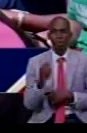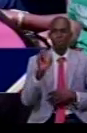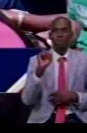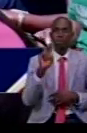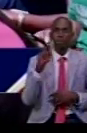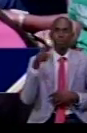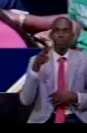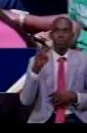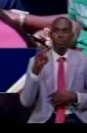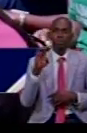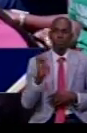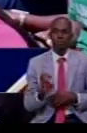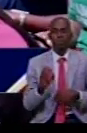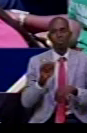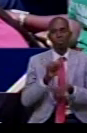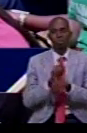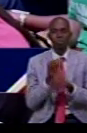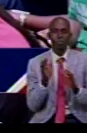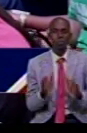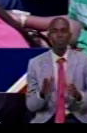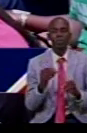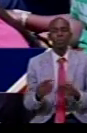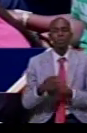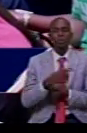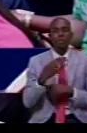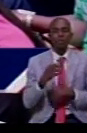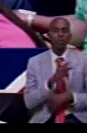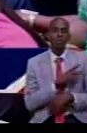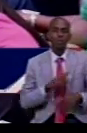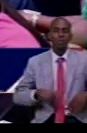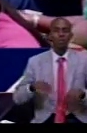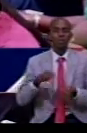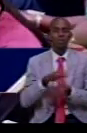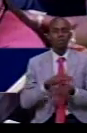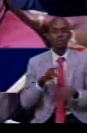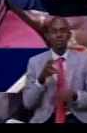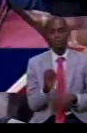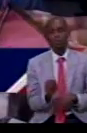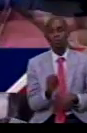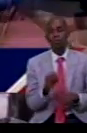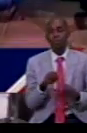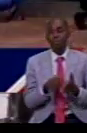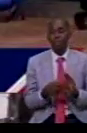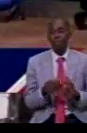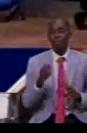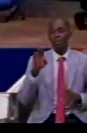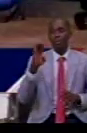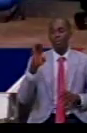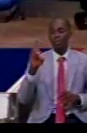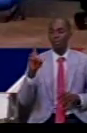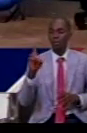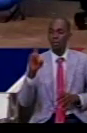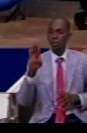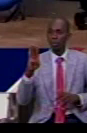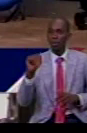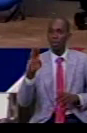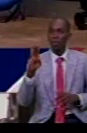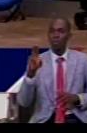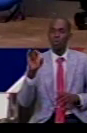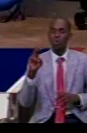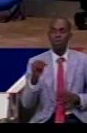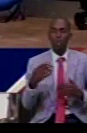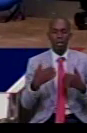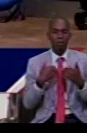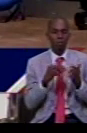days of the kings, that is, Babylon had its own day. May the Persian kingdom add its own